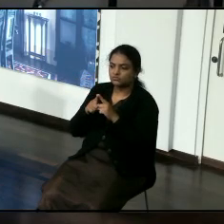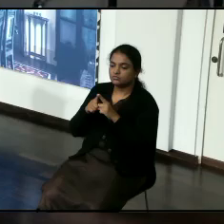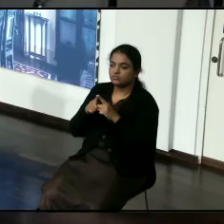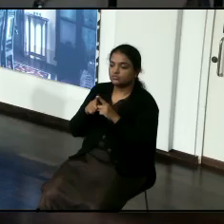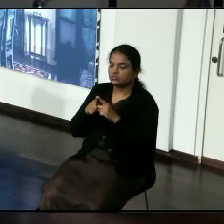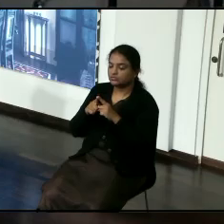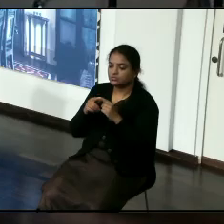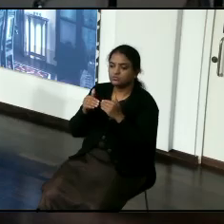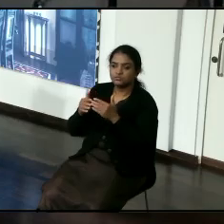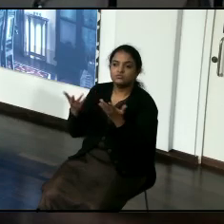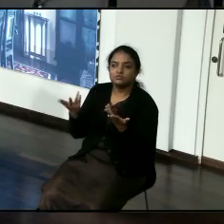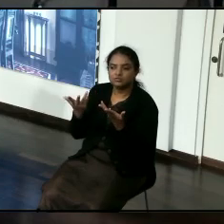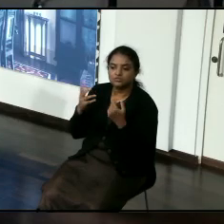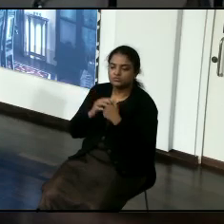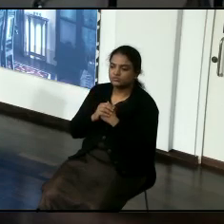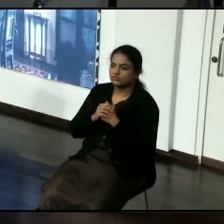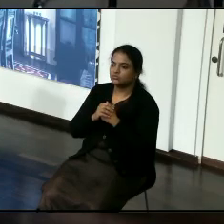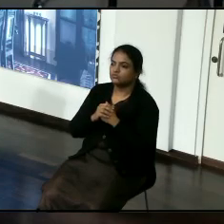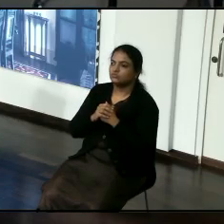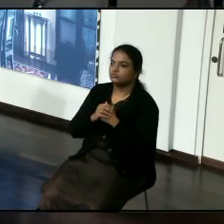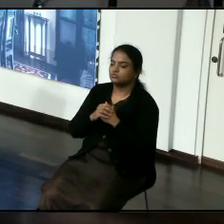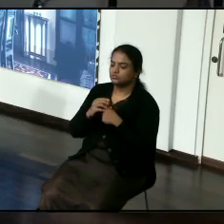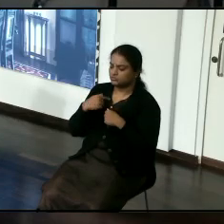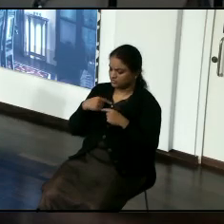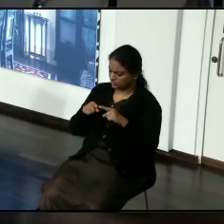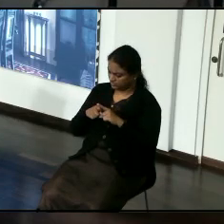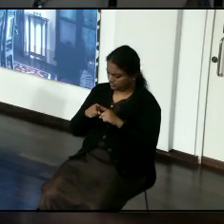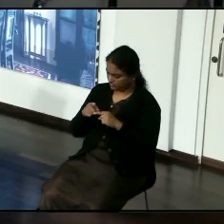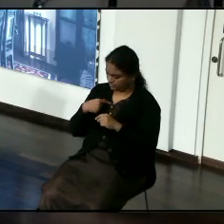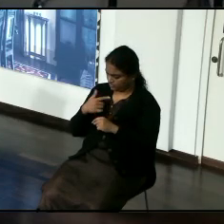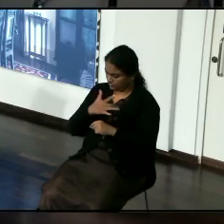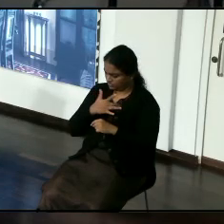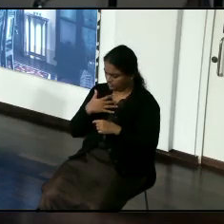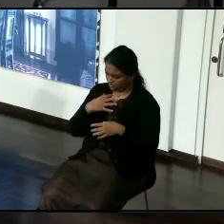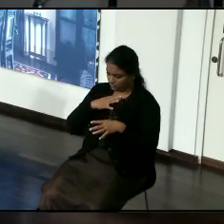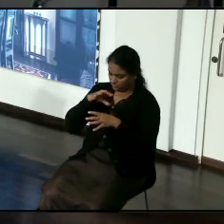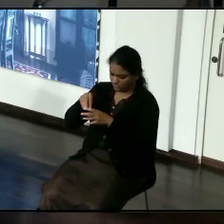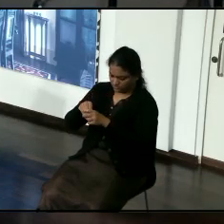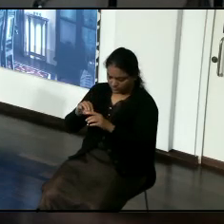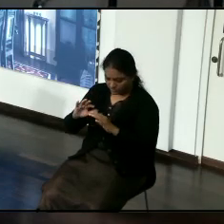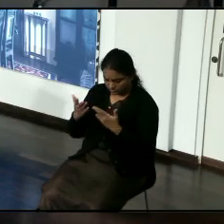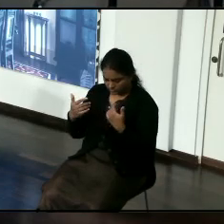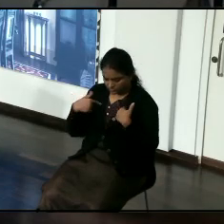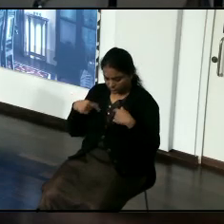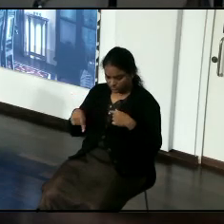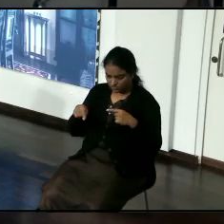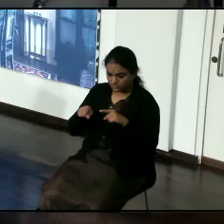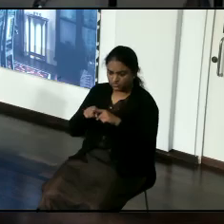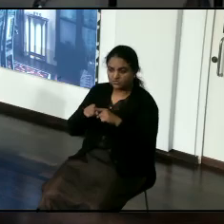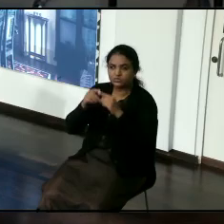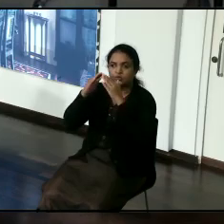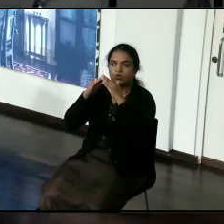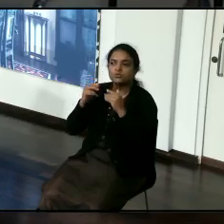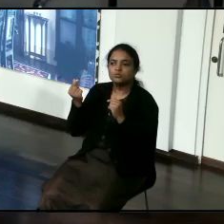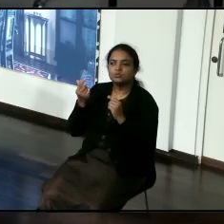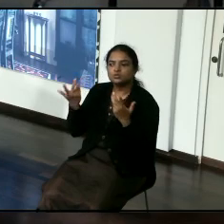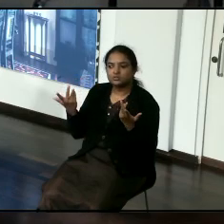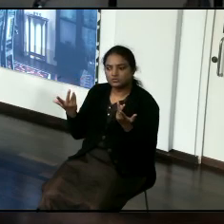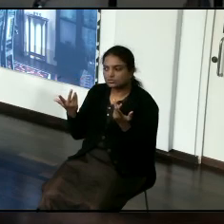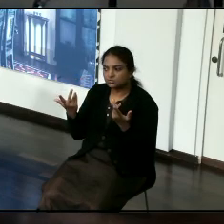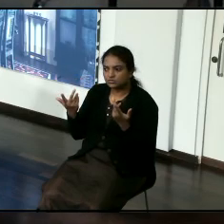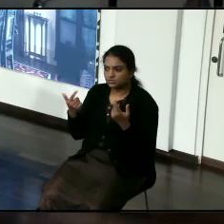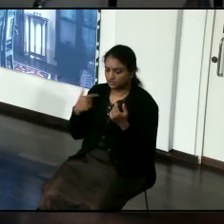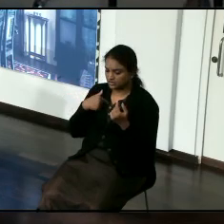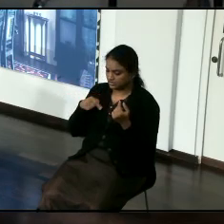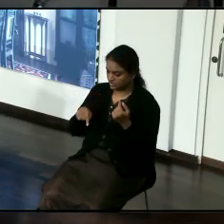moved me. It got me reflecting on my own sense of belonging and what home really meant to me. You know, I feel